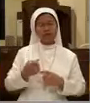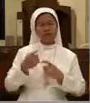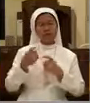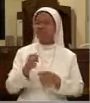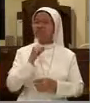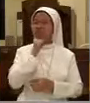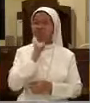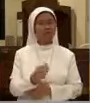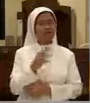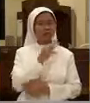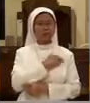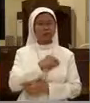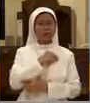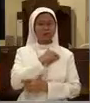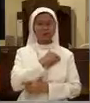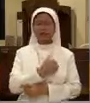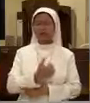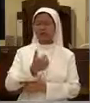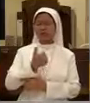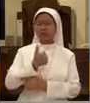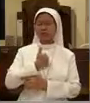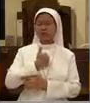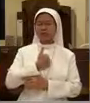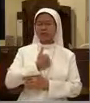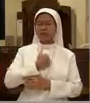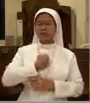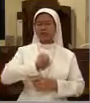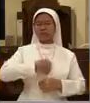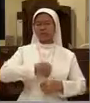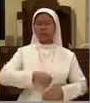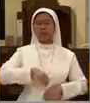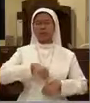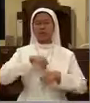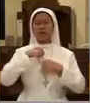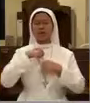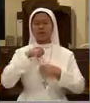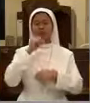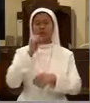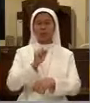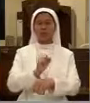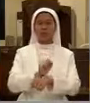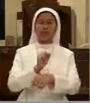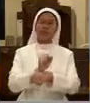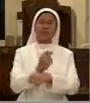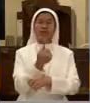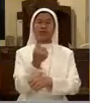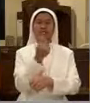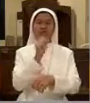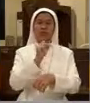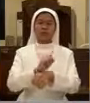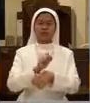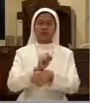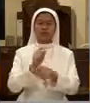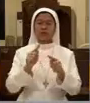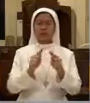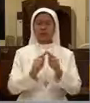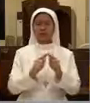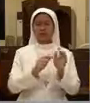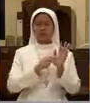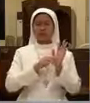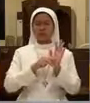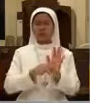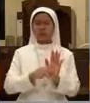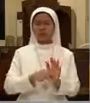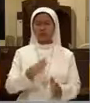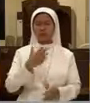It is self-promotion. It is simply work in order to prove